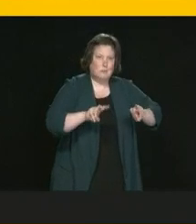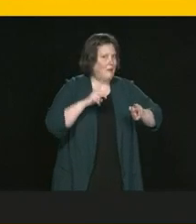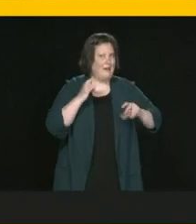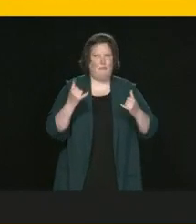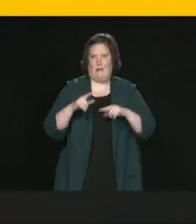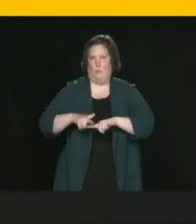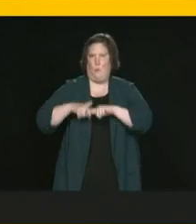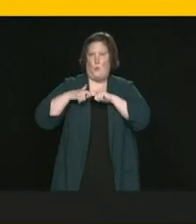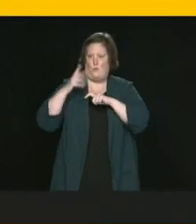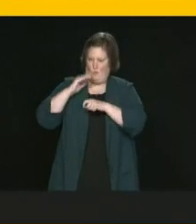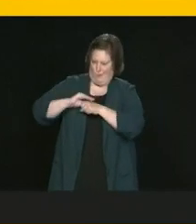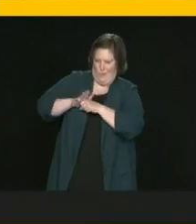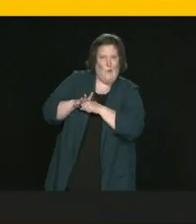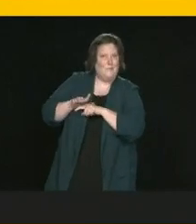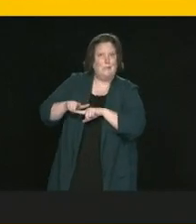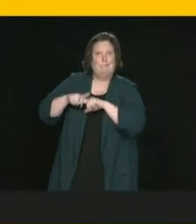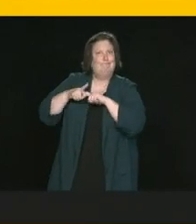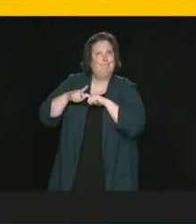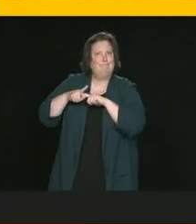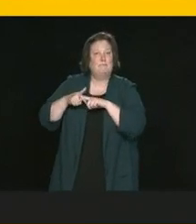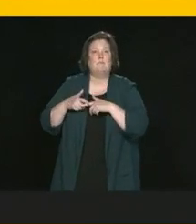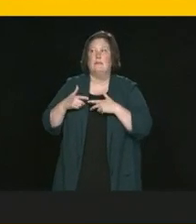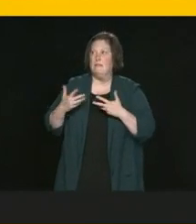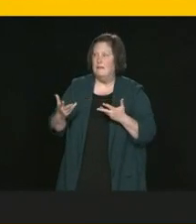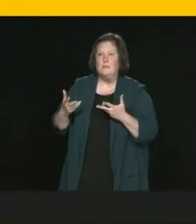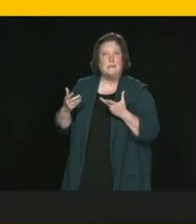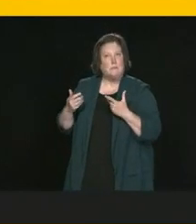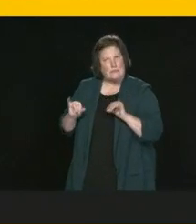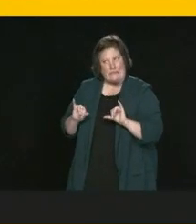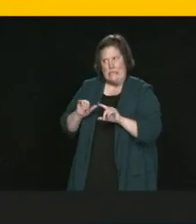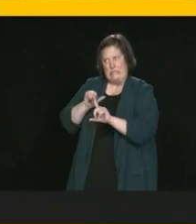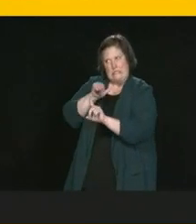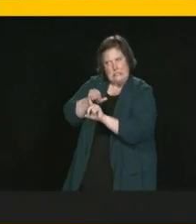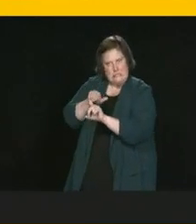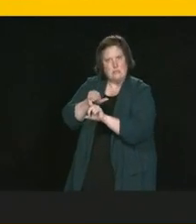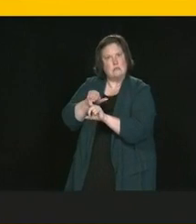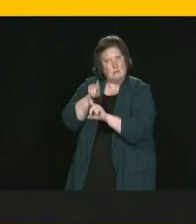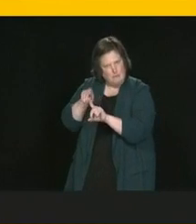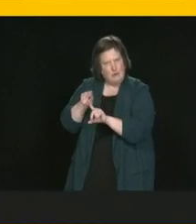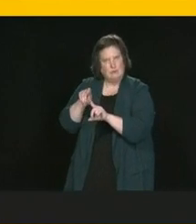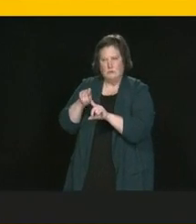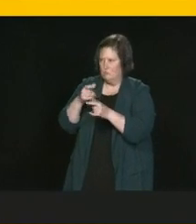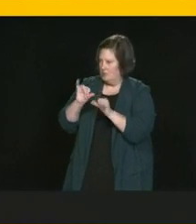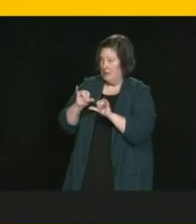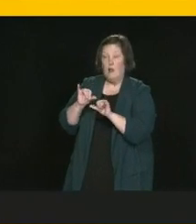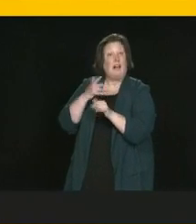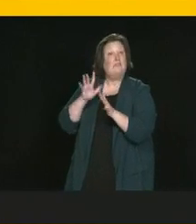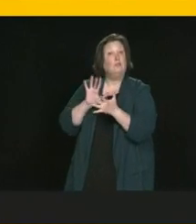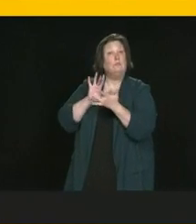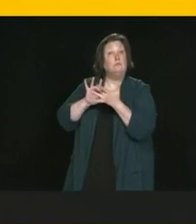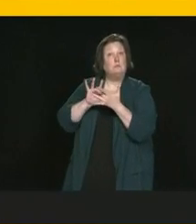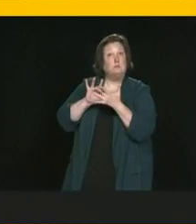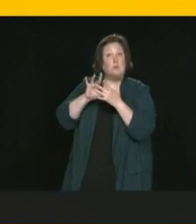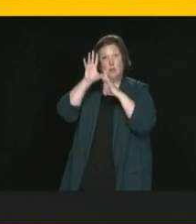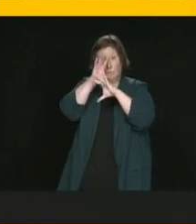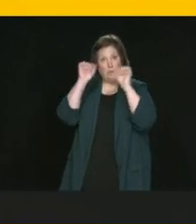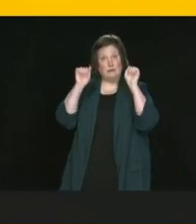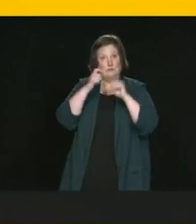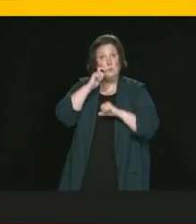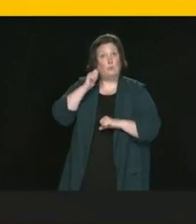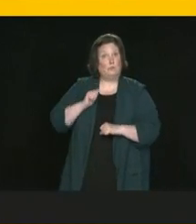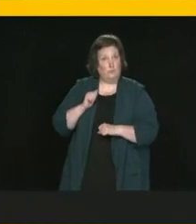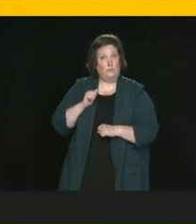COVID. Obviously, even though there's a pandemic, we're continuing to work on this issue. I spoke with President Zelensky of